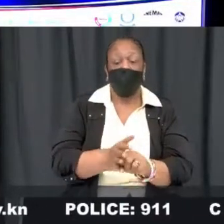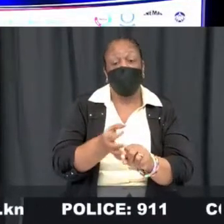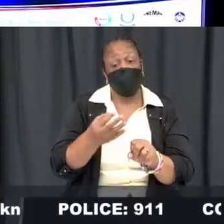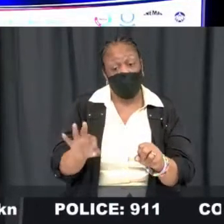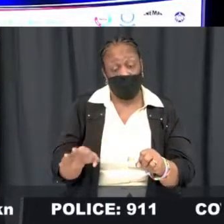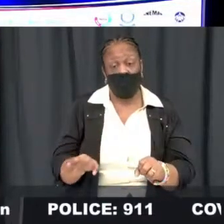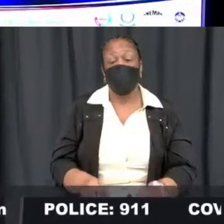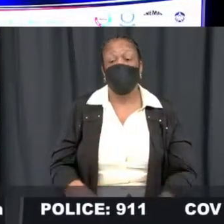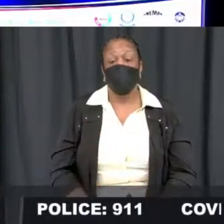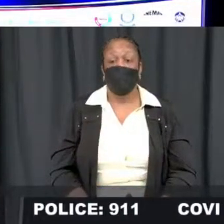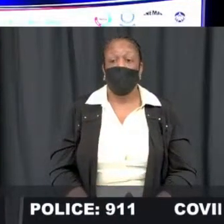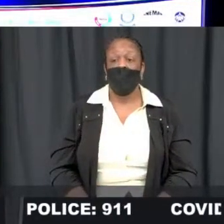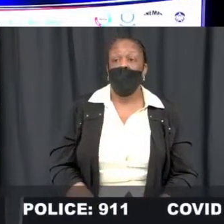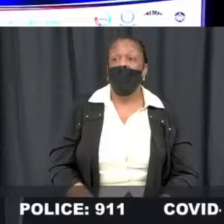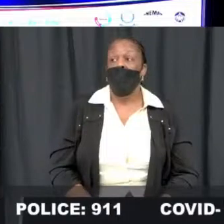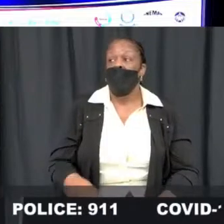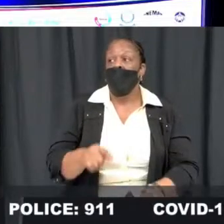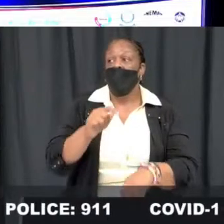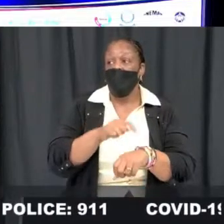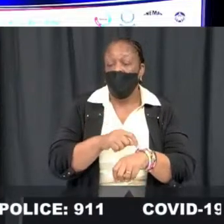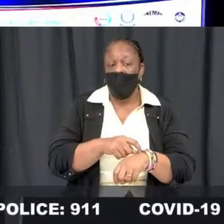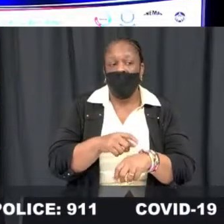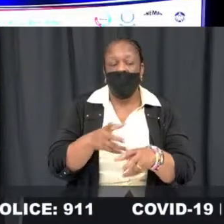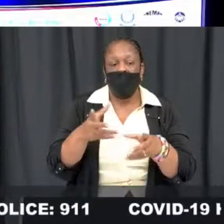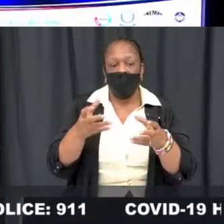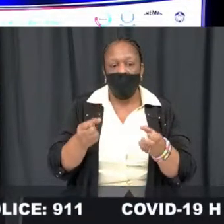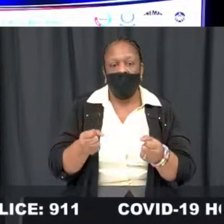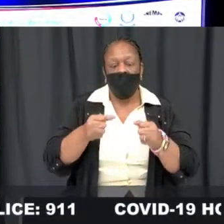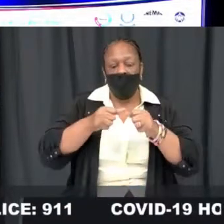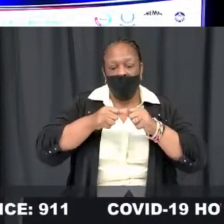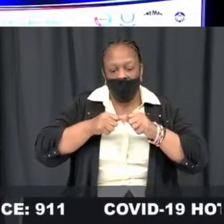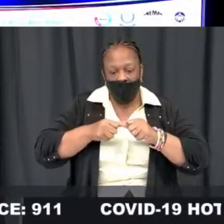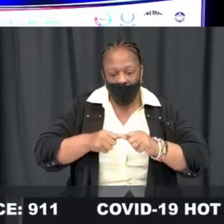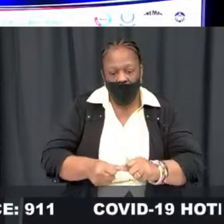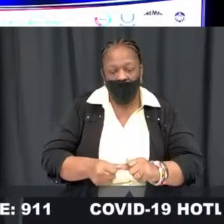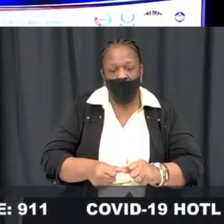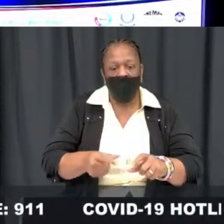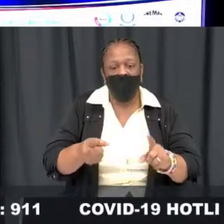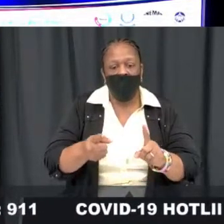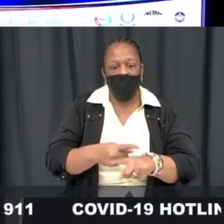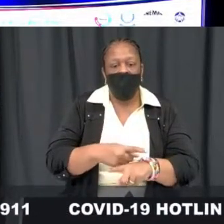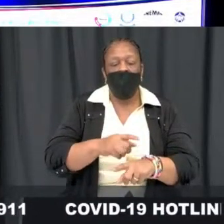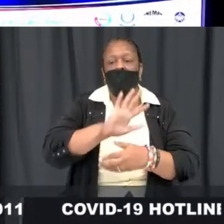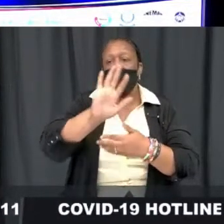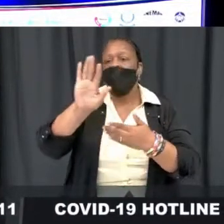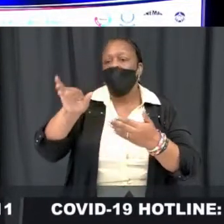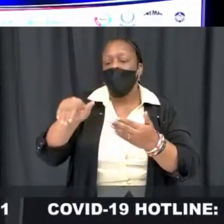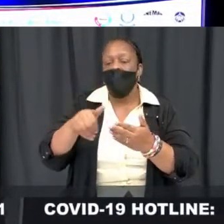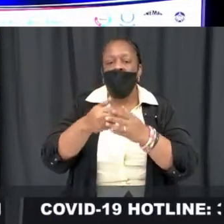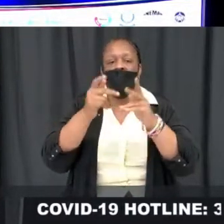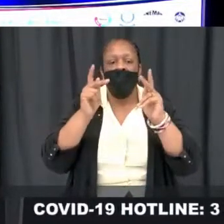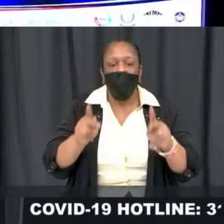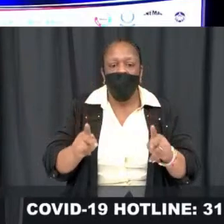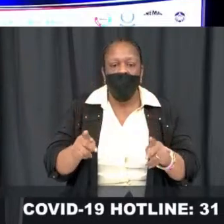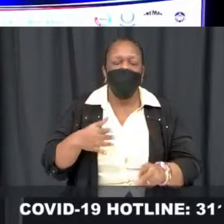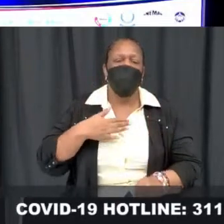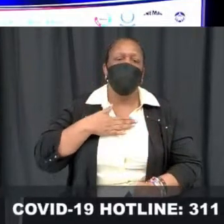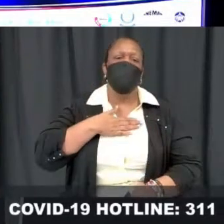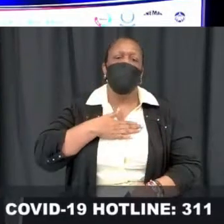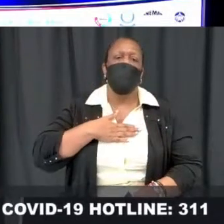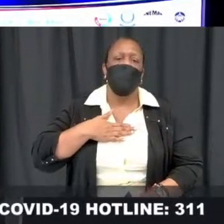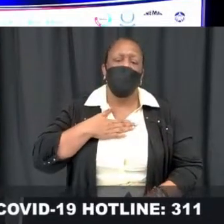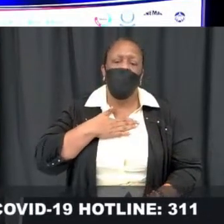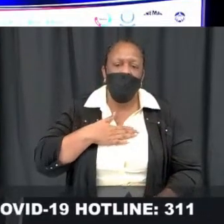so at this time, I just want to continue to make a plea to everyone. Please, we